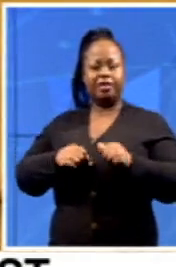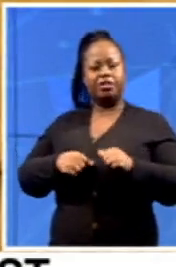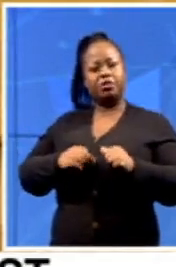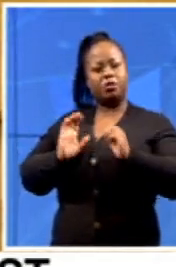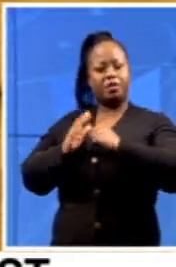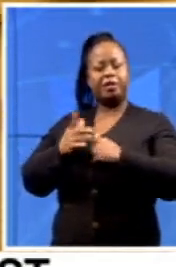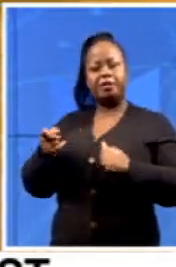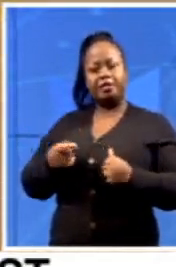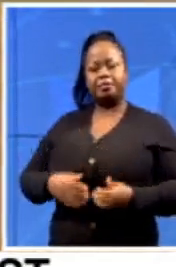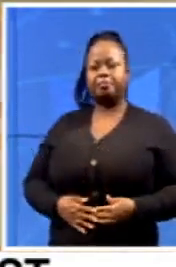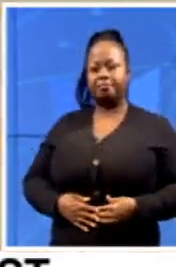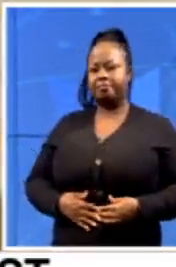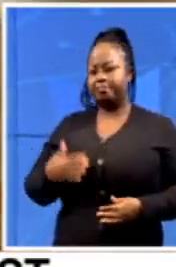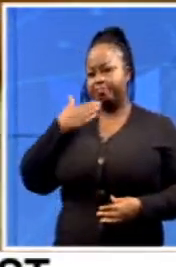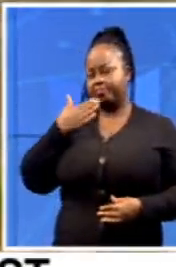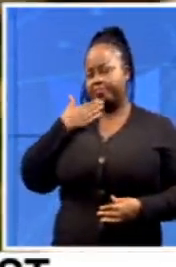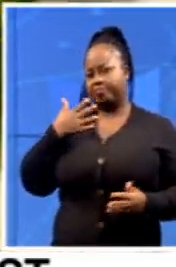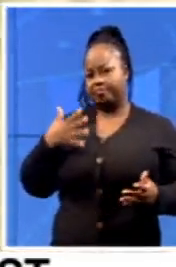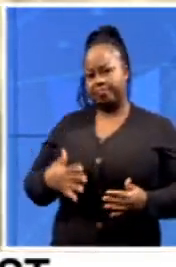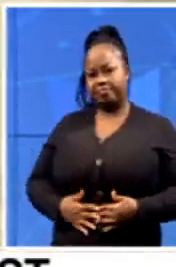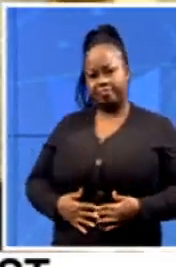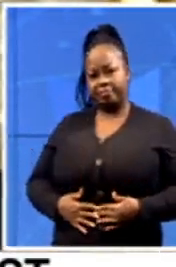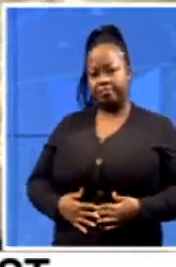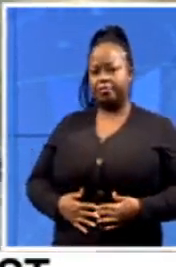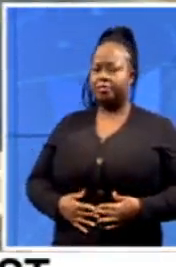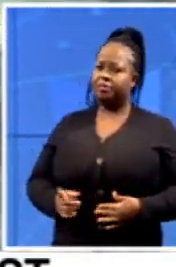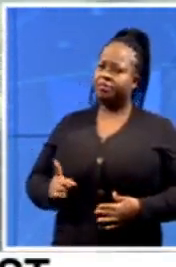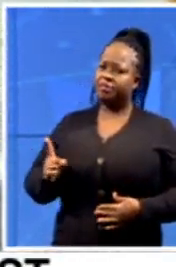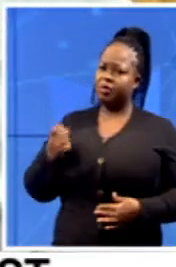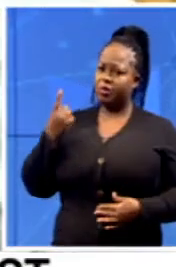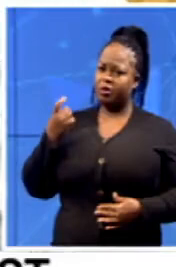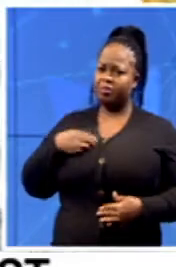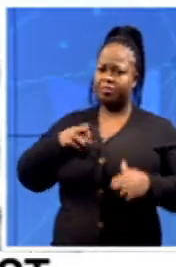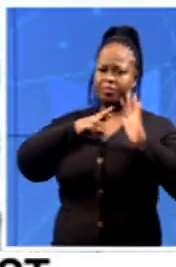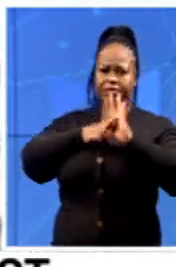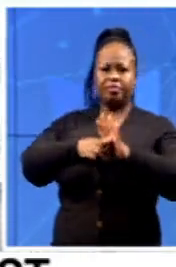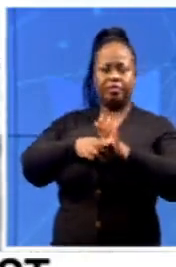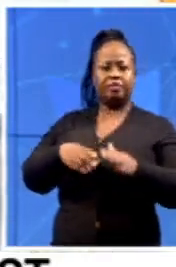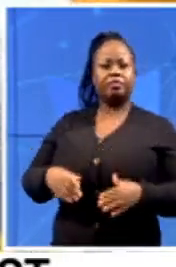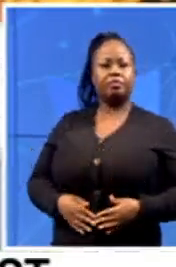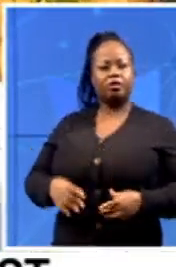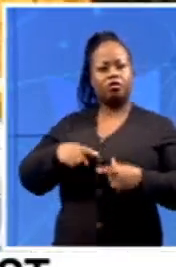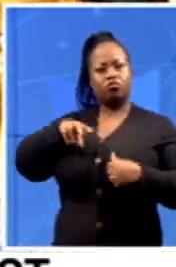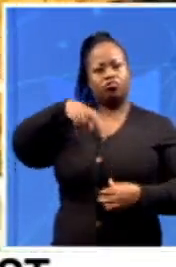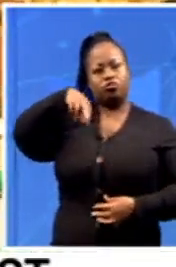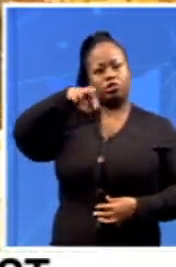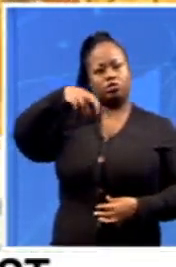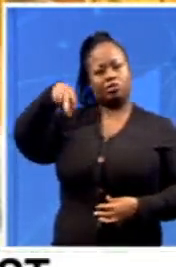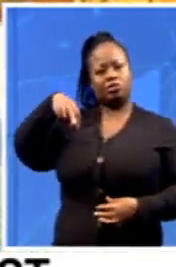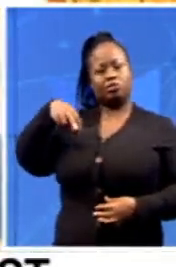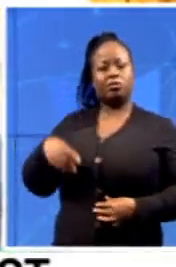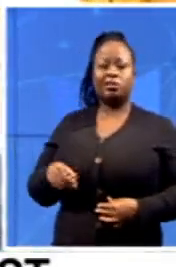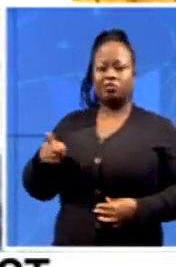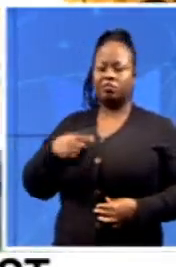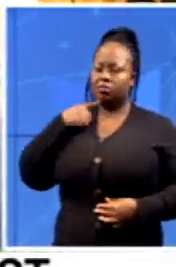Okay, thanks a lot. All right, you're welcome. Okay. That's one of the representatives from Tourism